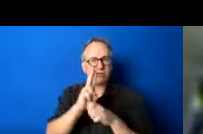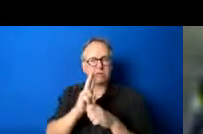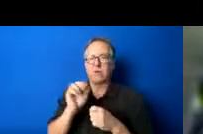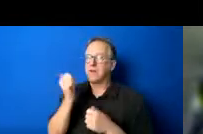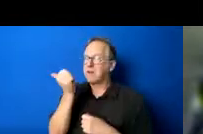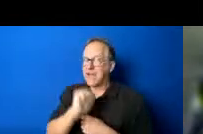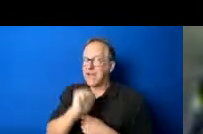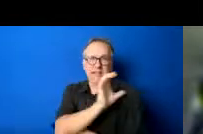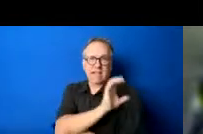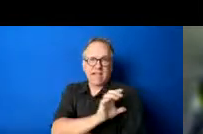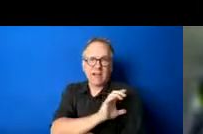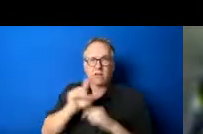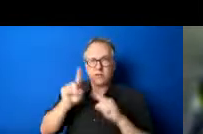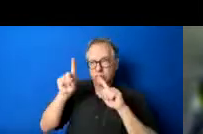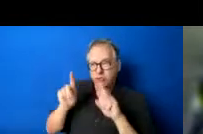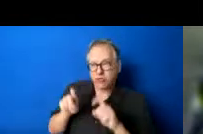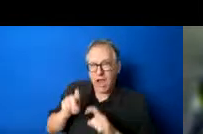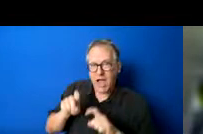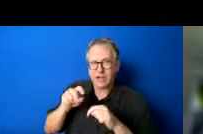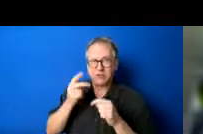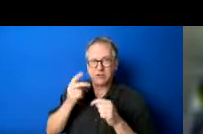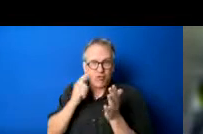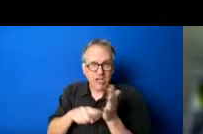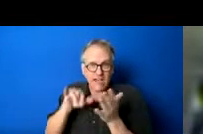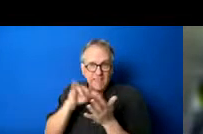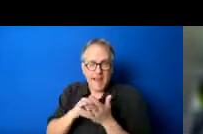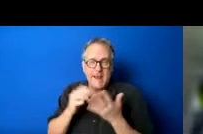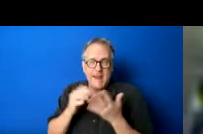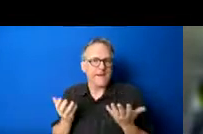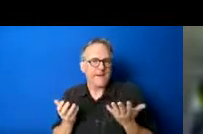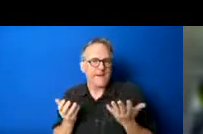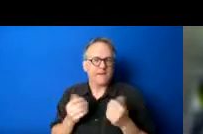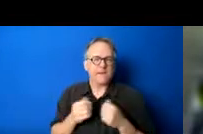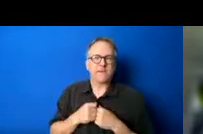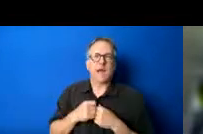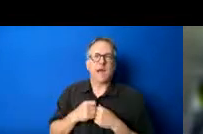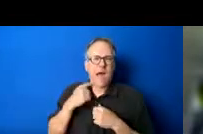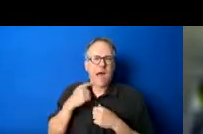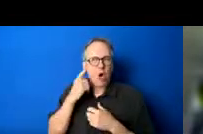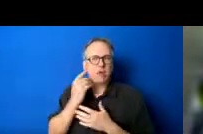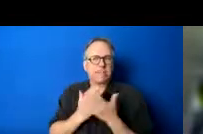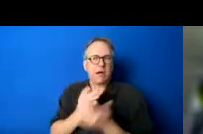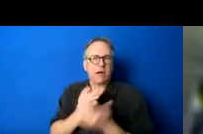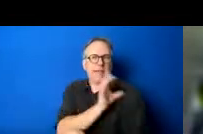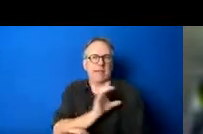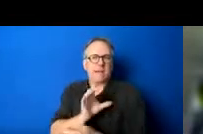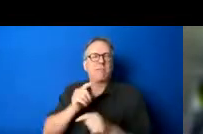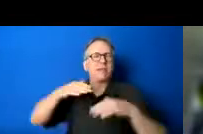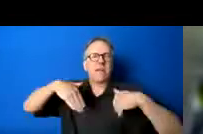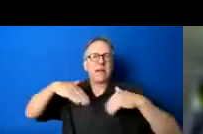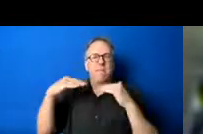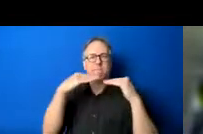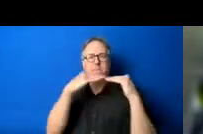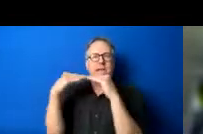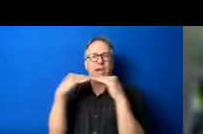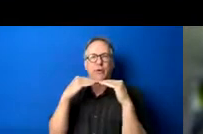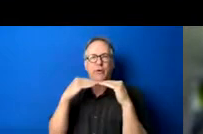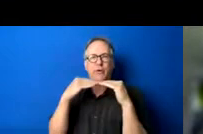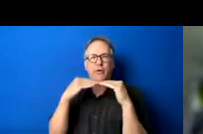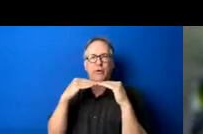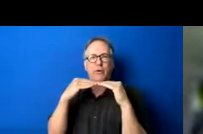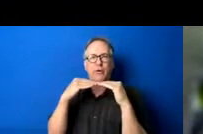are going on to really track that. I've heard that there are, but they haven't been peer reviewed yet. But I meet with a